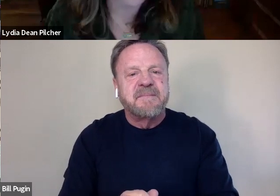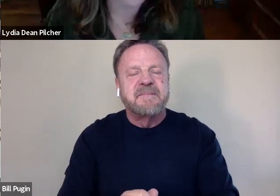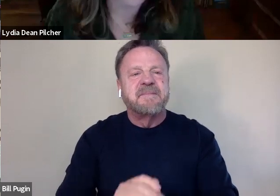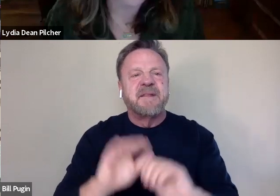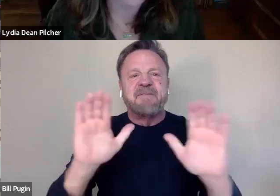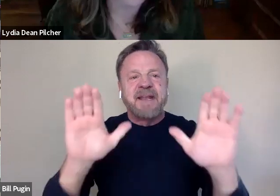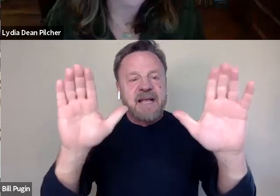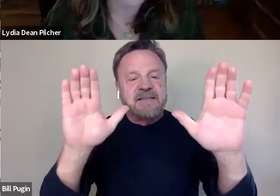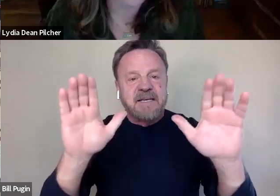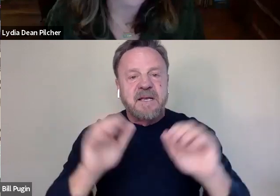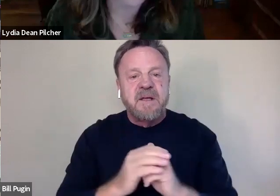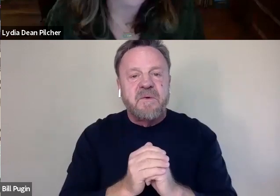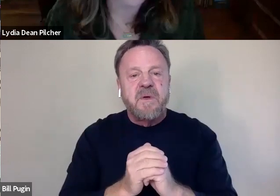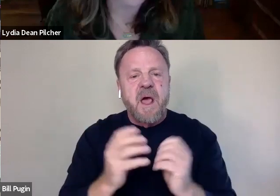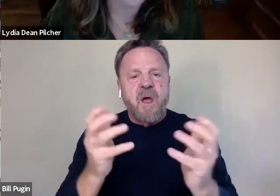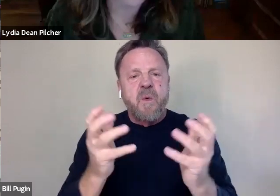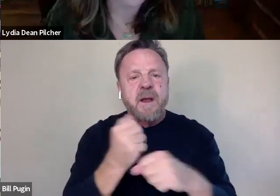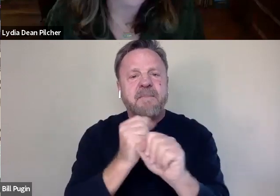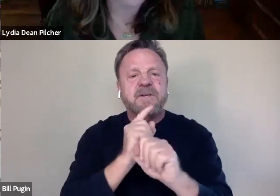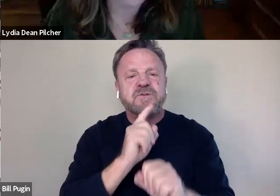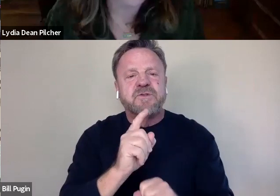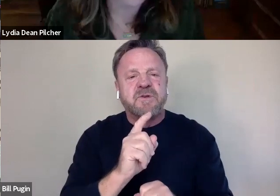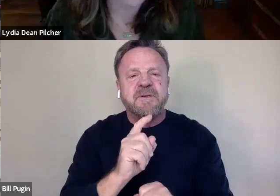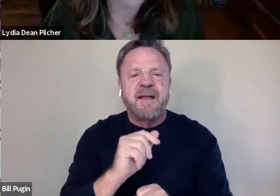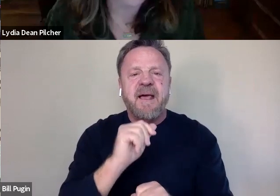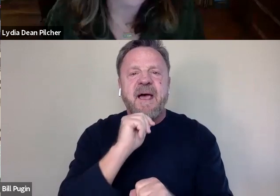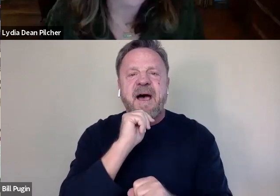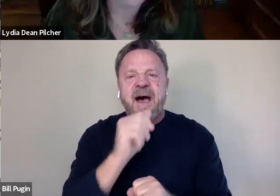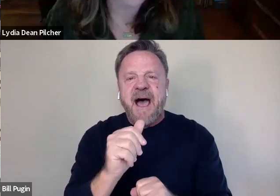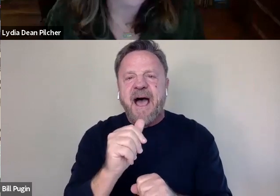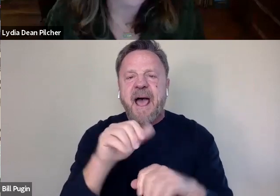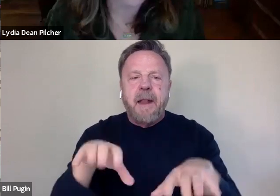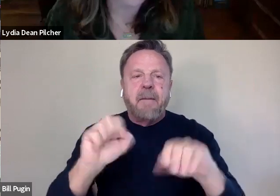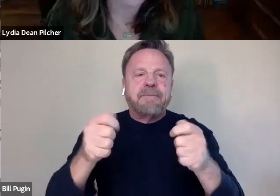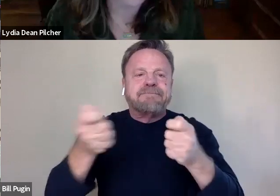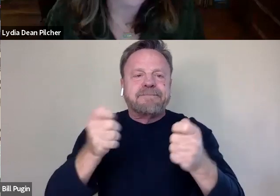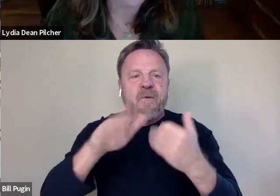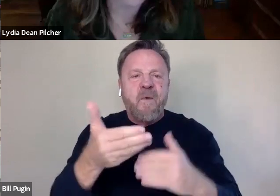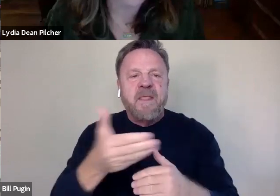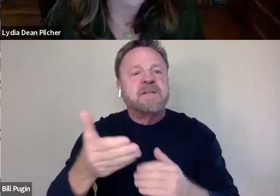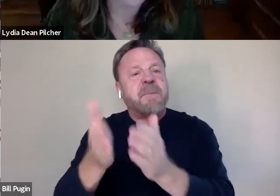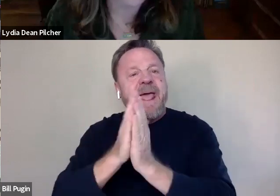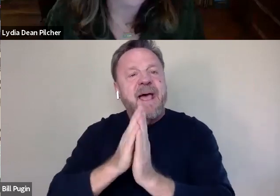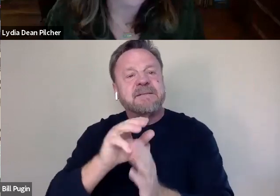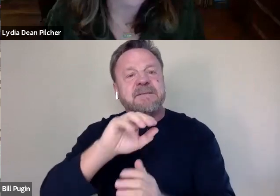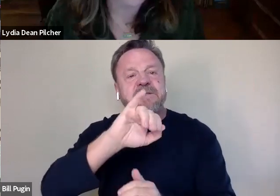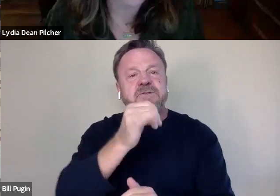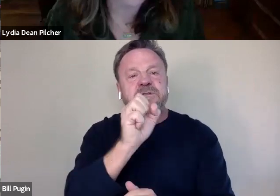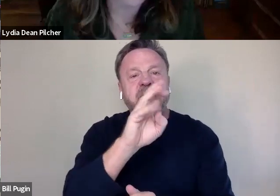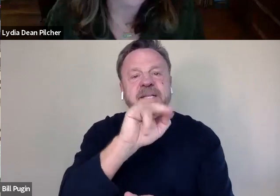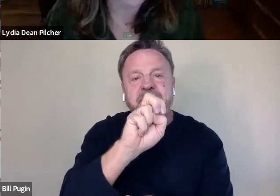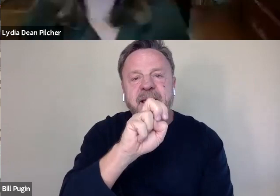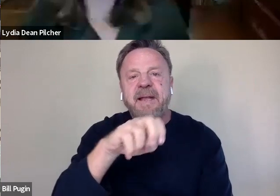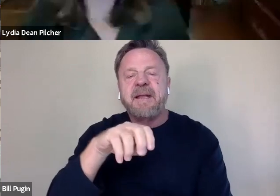Fantastic. Well, I want to make sure that I don't hog this whole thing up. So I'm going to ask either Jasmine or Elizabeth to come